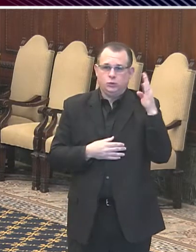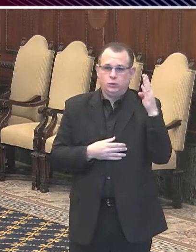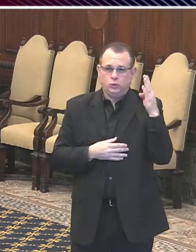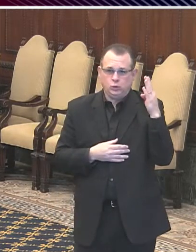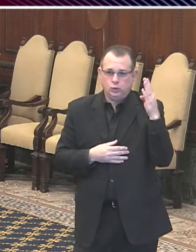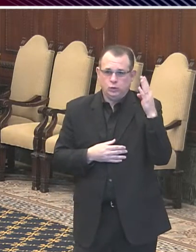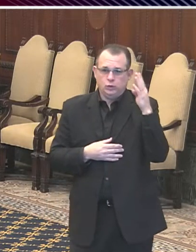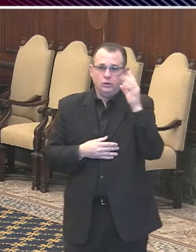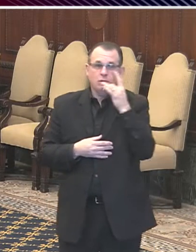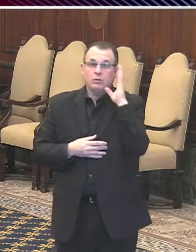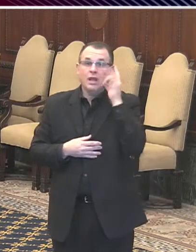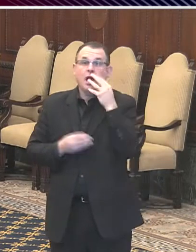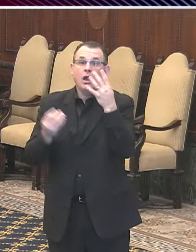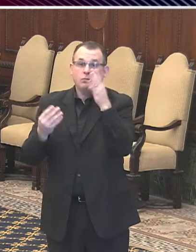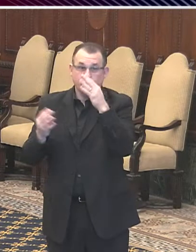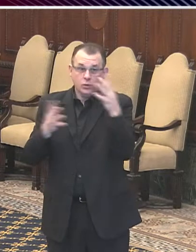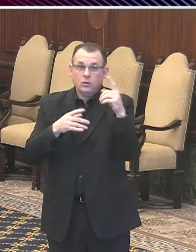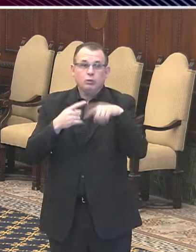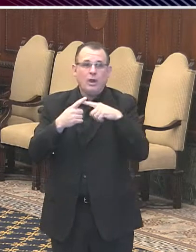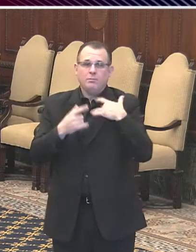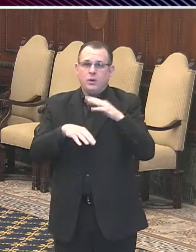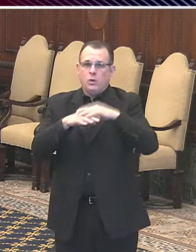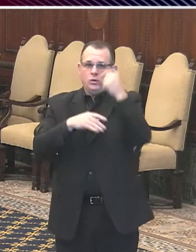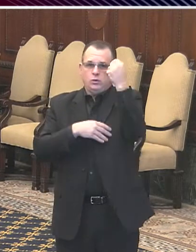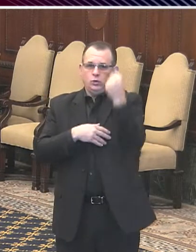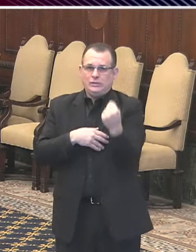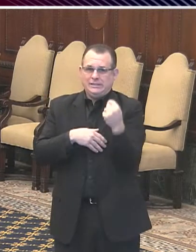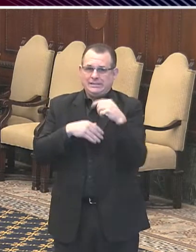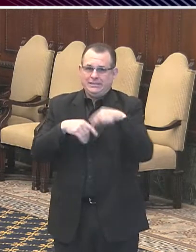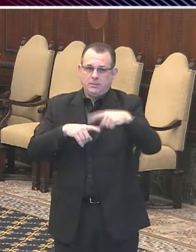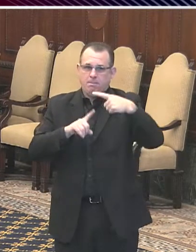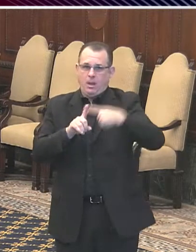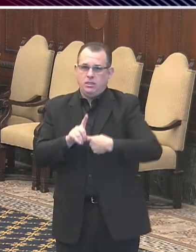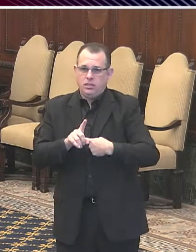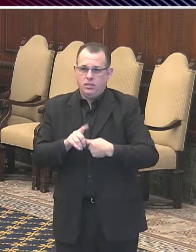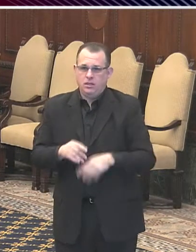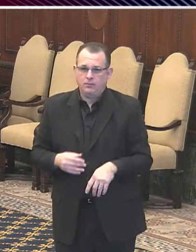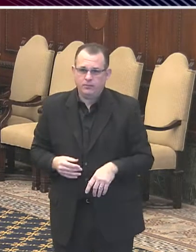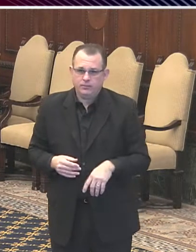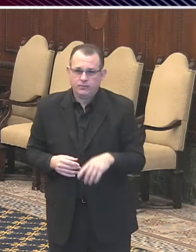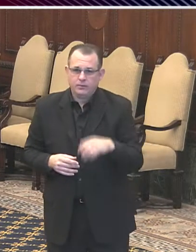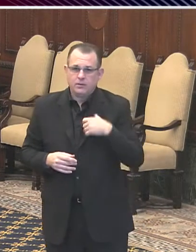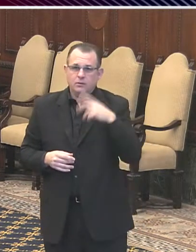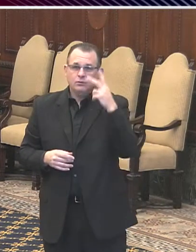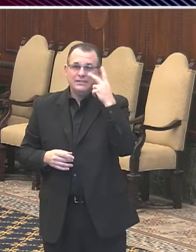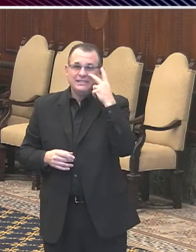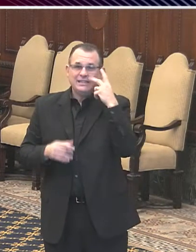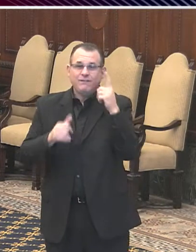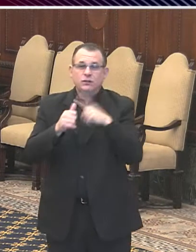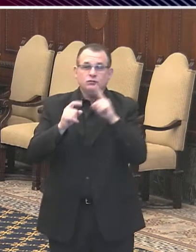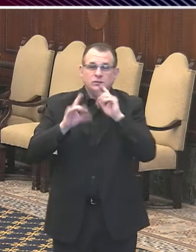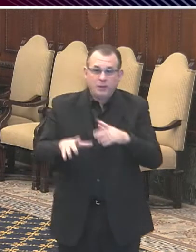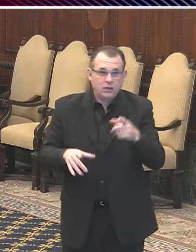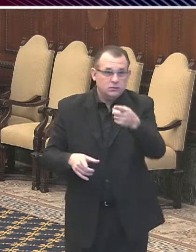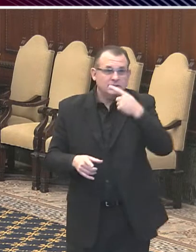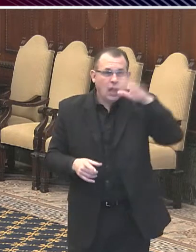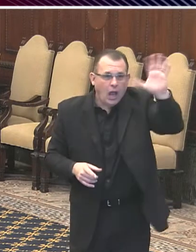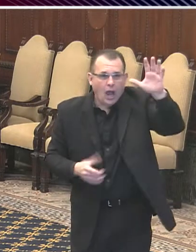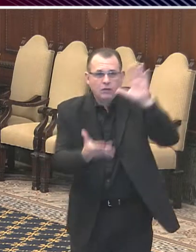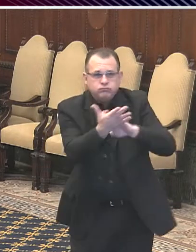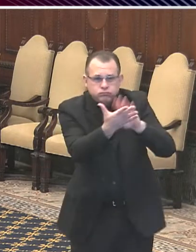So please look for that tonight and the rest of the month. And when you see a first responder, give them a wave of thanks from at least 6 feet